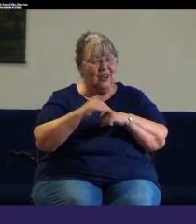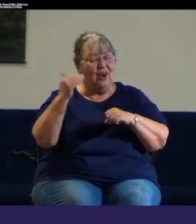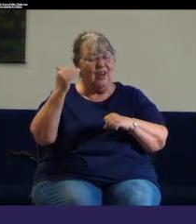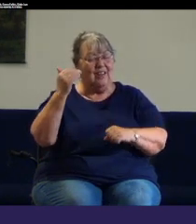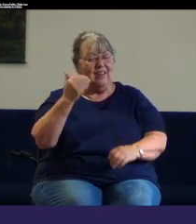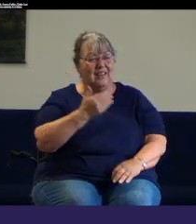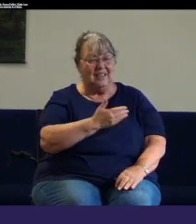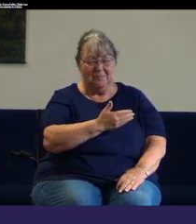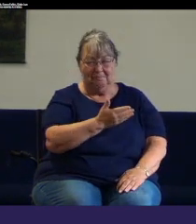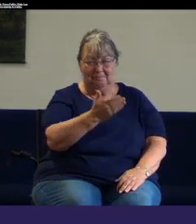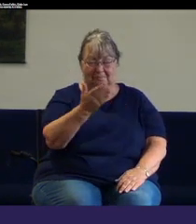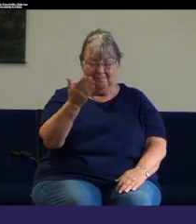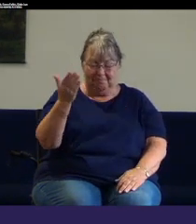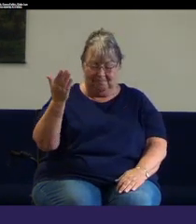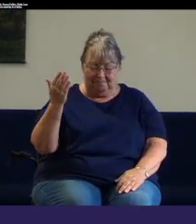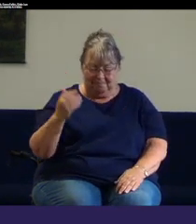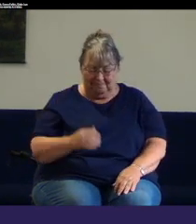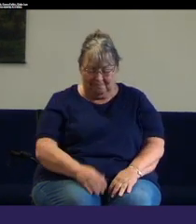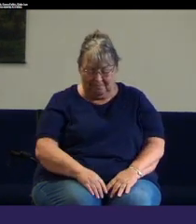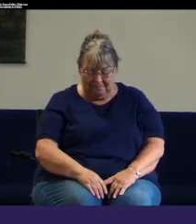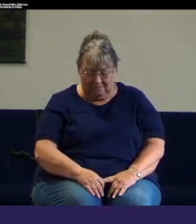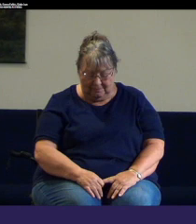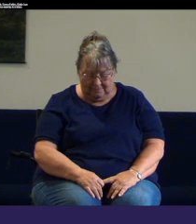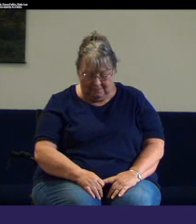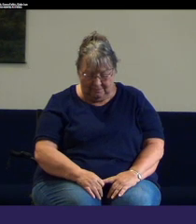is calling.